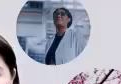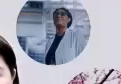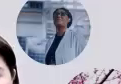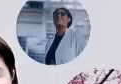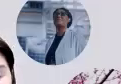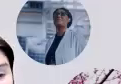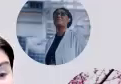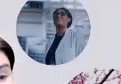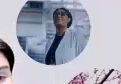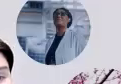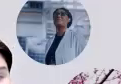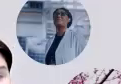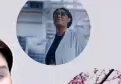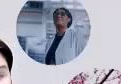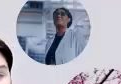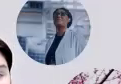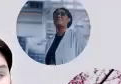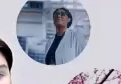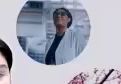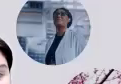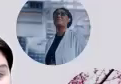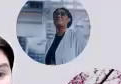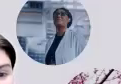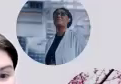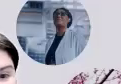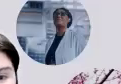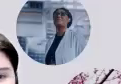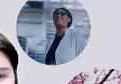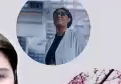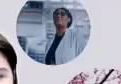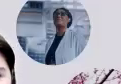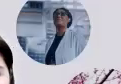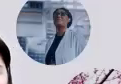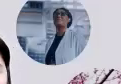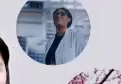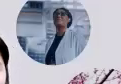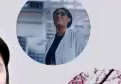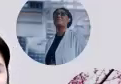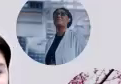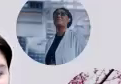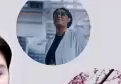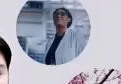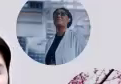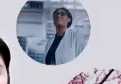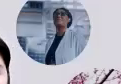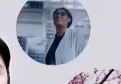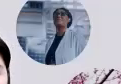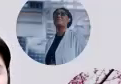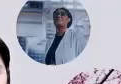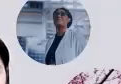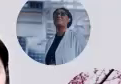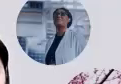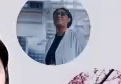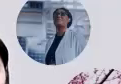chat. Thank you for doing this, as your questions will help guide our discussion today. Next